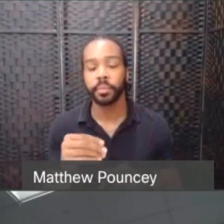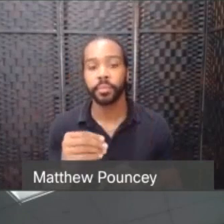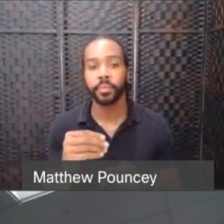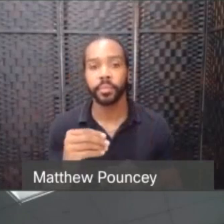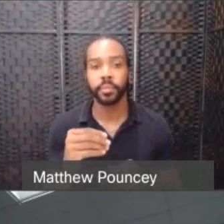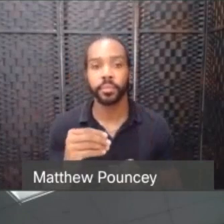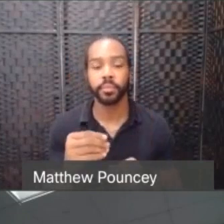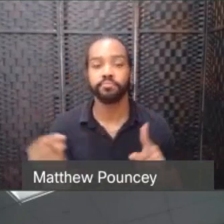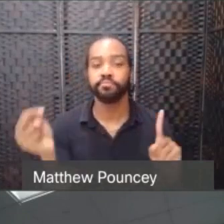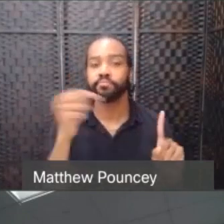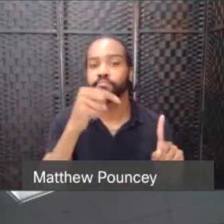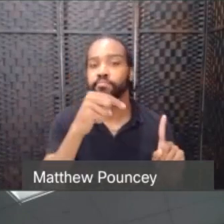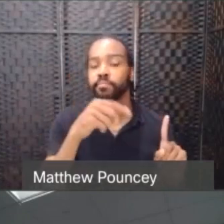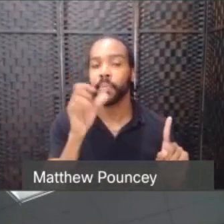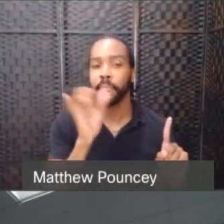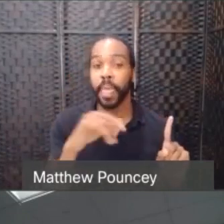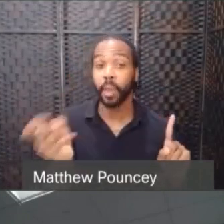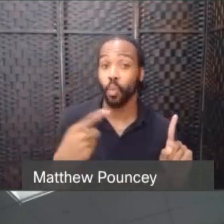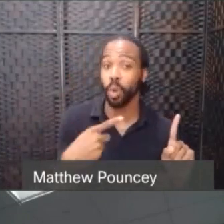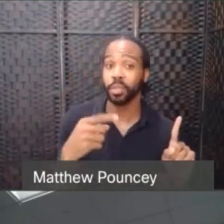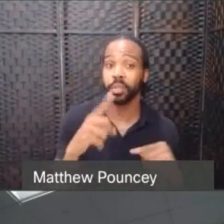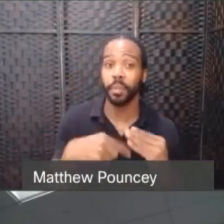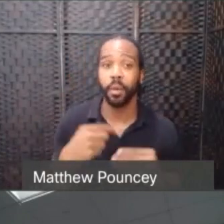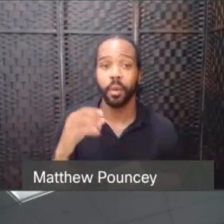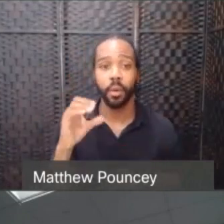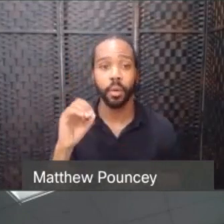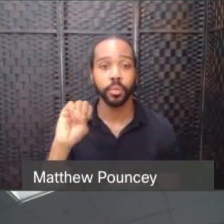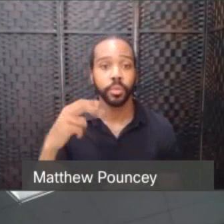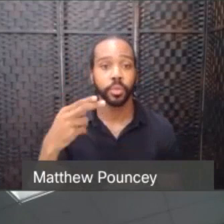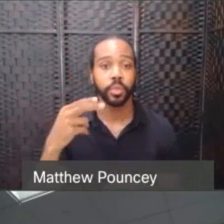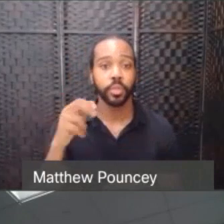going back to the OSHA question, DC Health,